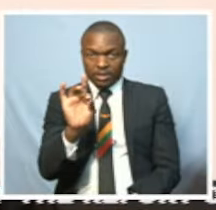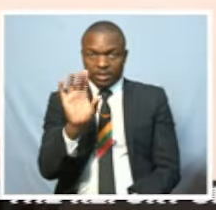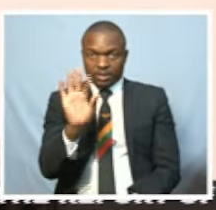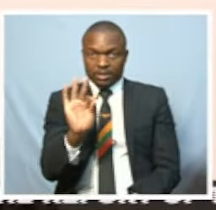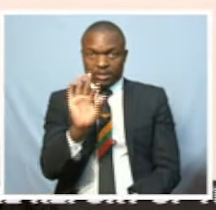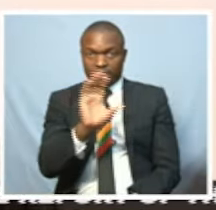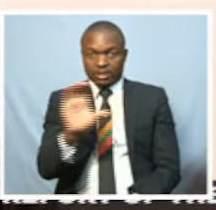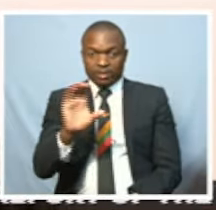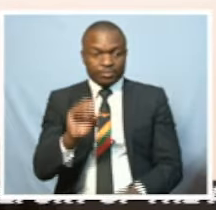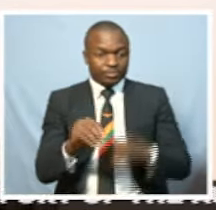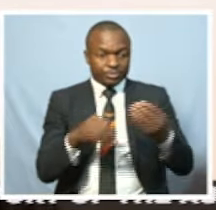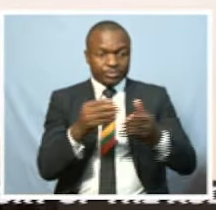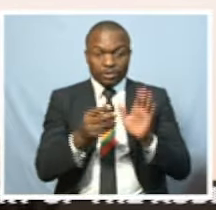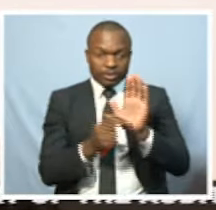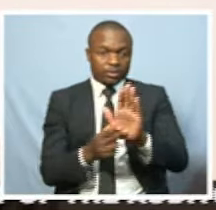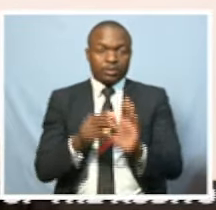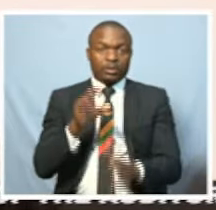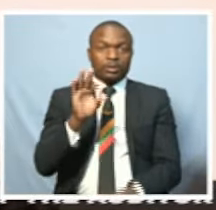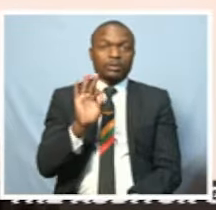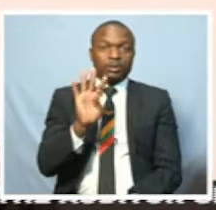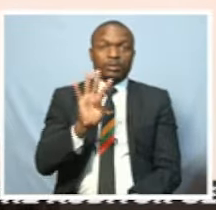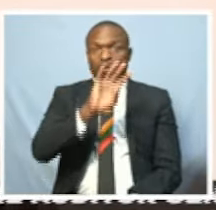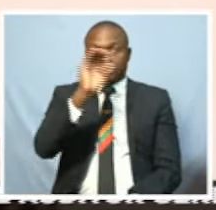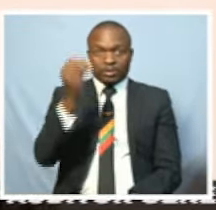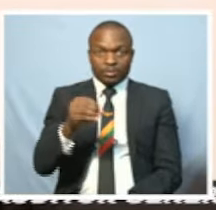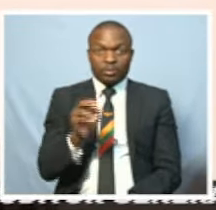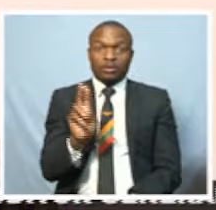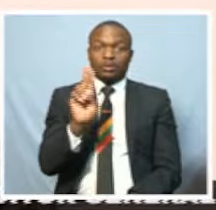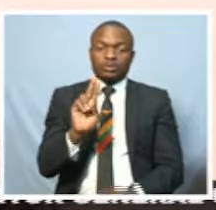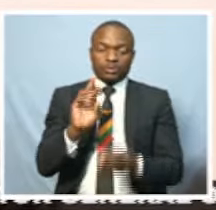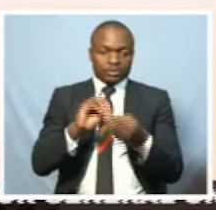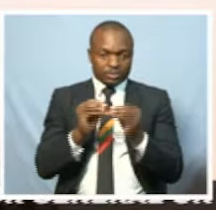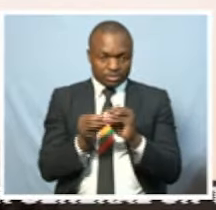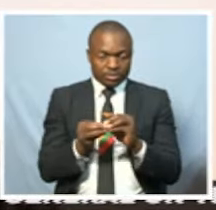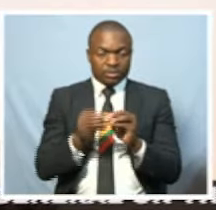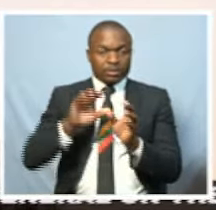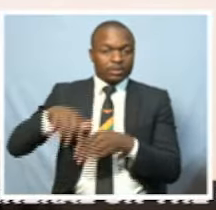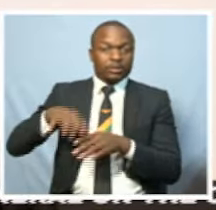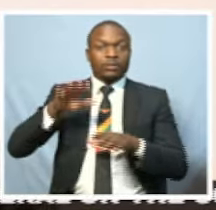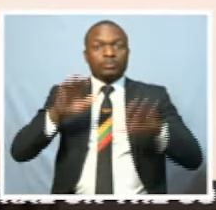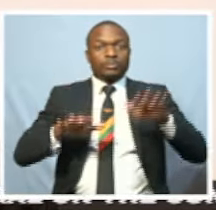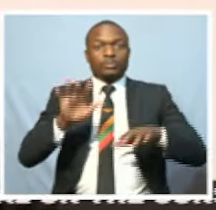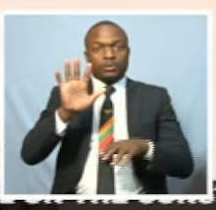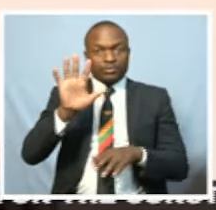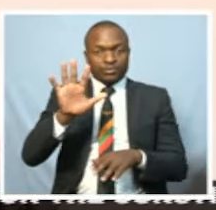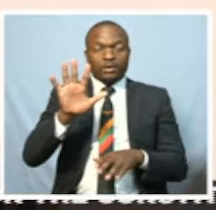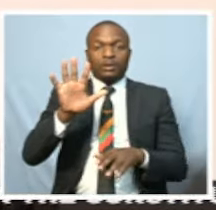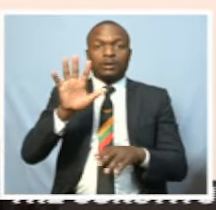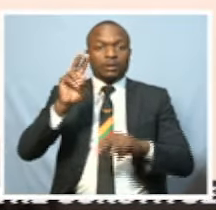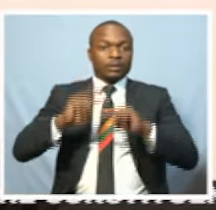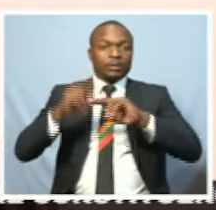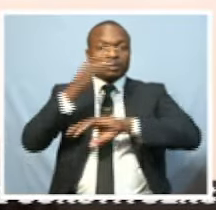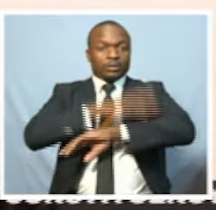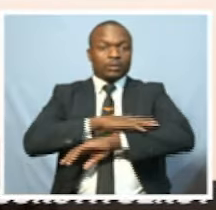2,448,900 spent, representing 94% utilization rate, leaving a balance of 5 desks worth